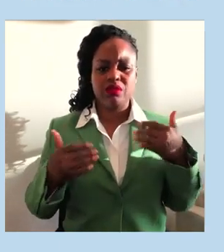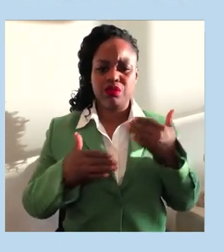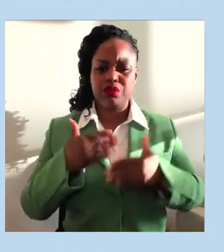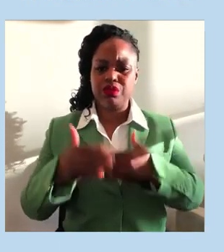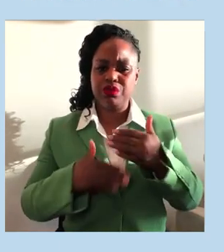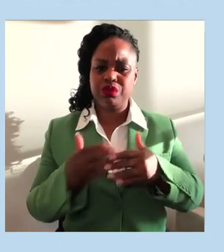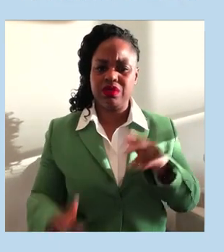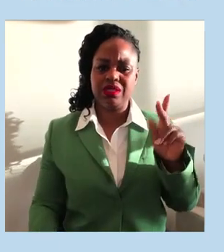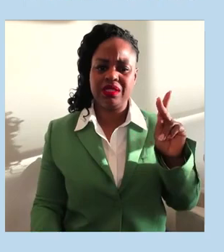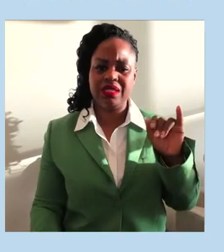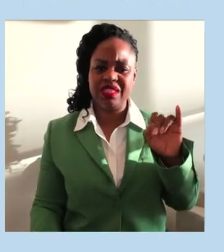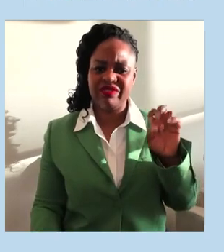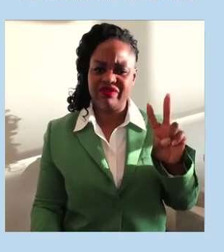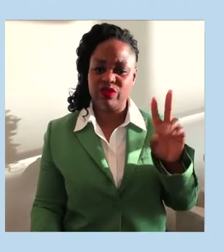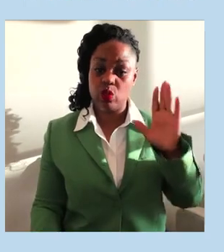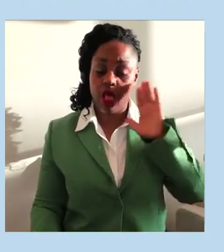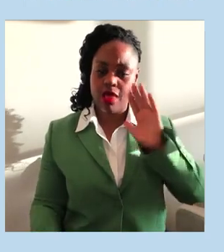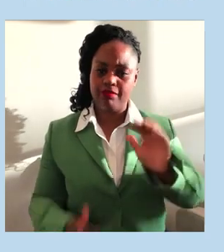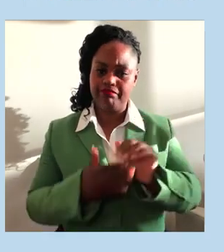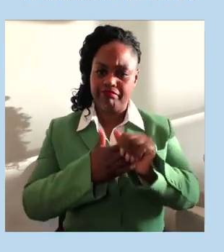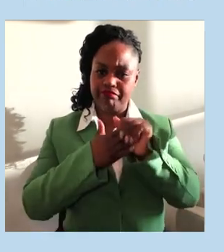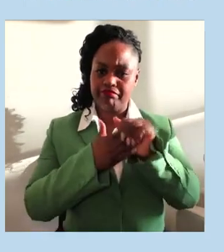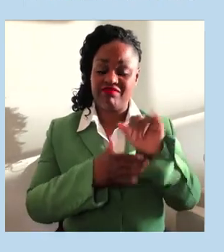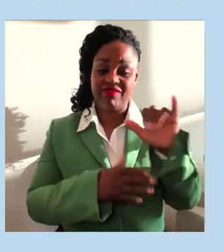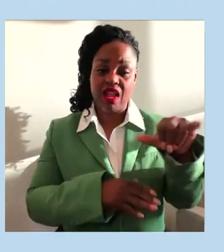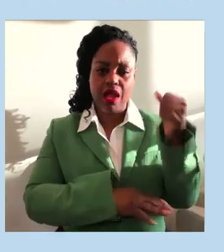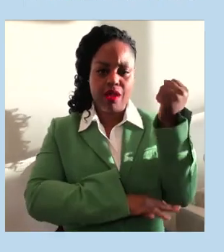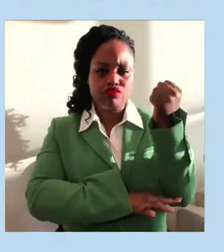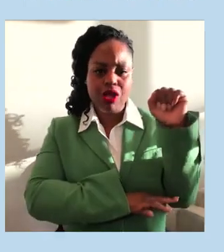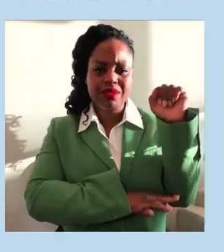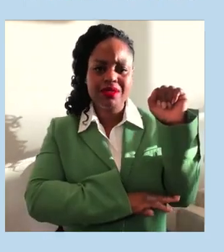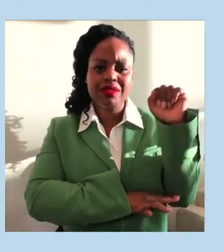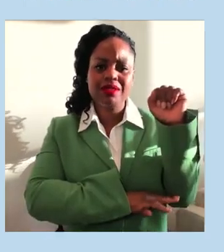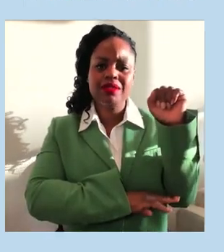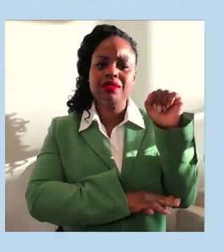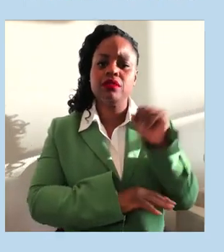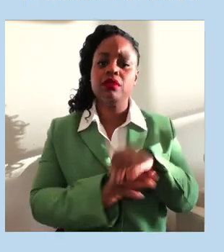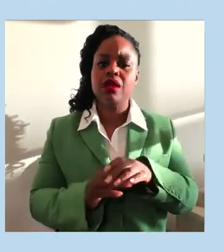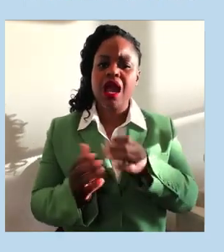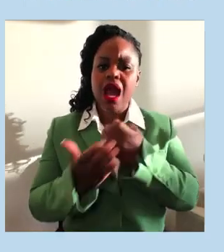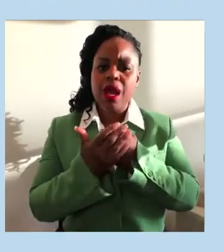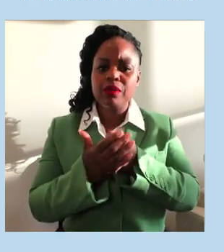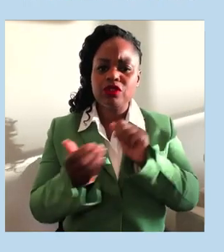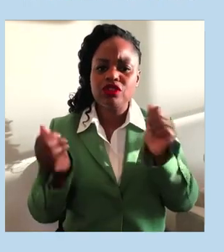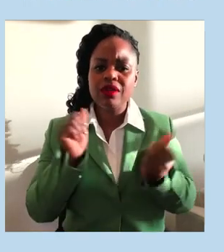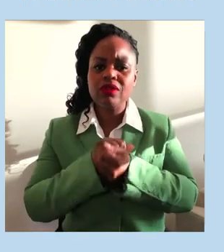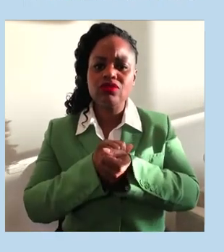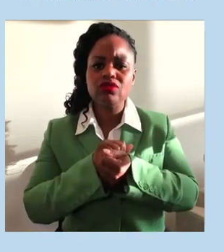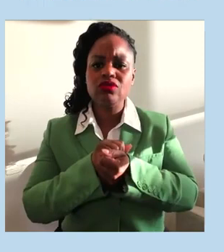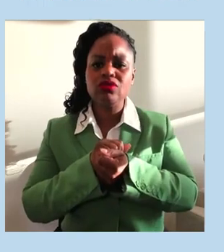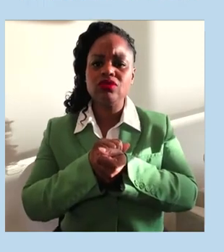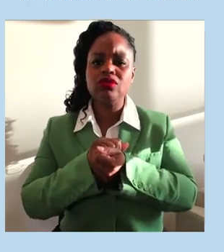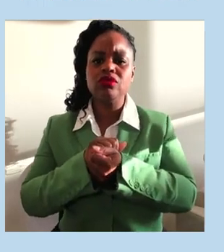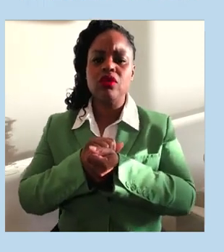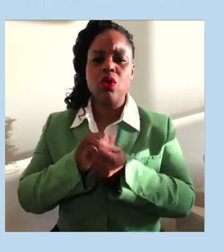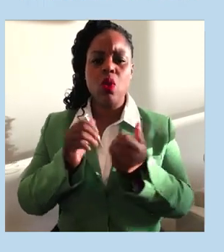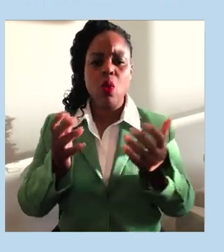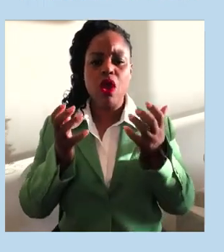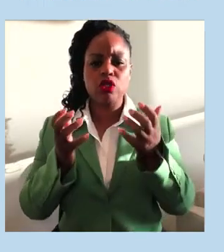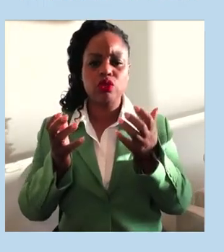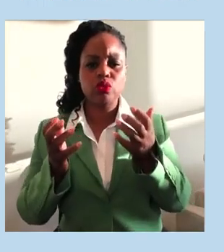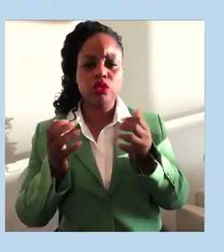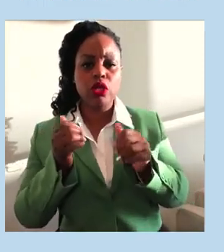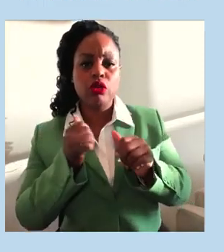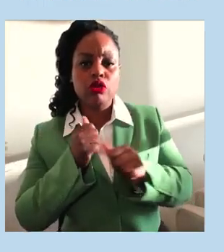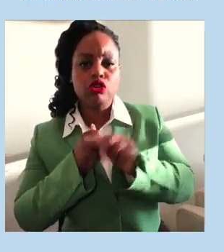pro-democratic reforms and economic integration, whether in civil society or taking that risk and going into elected politics and